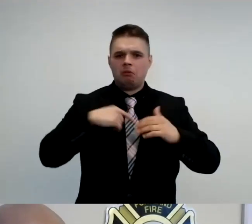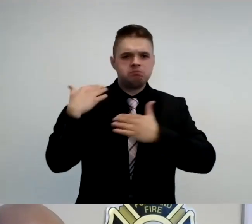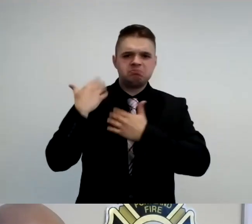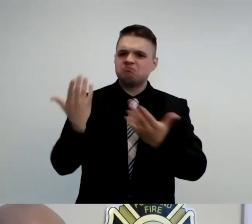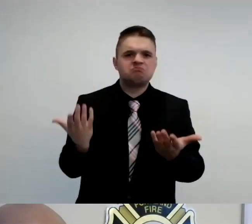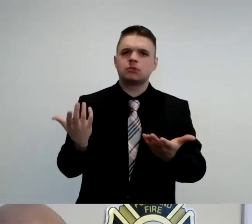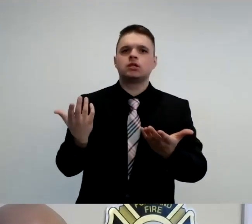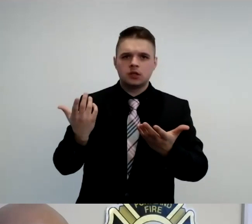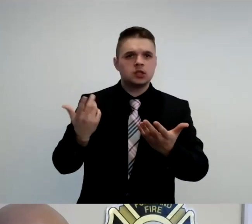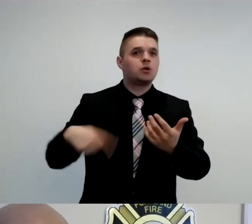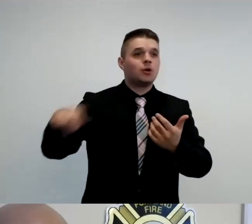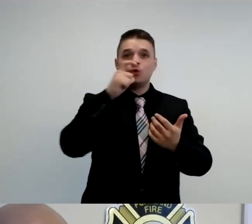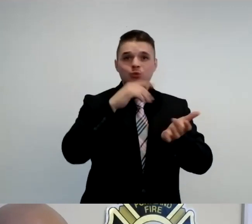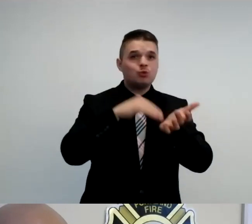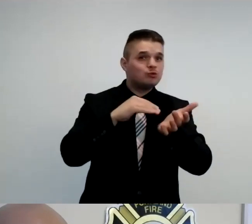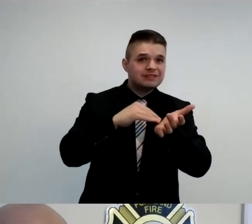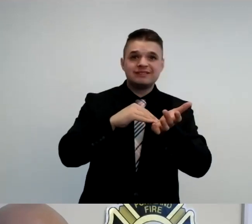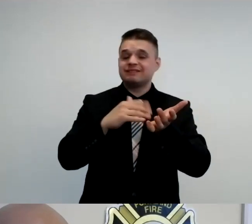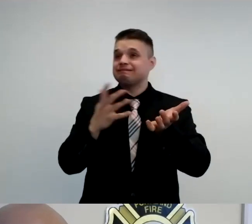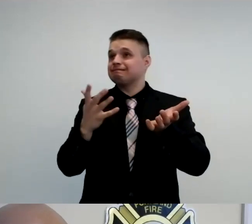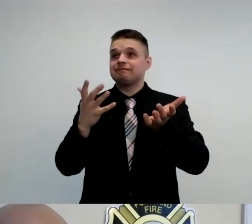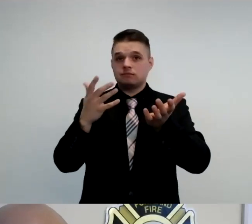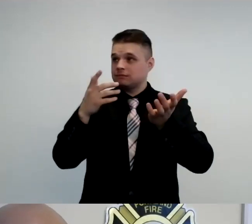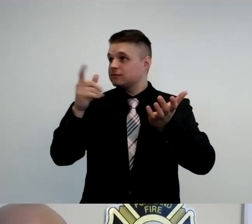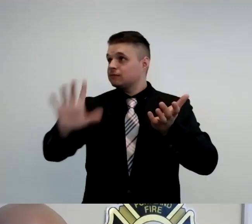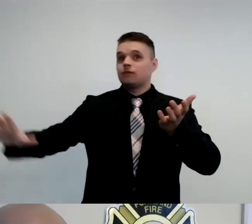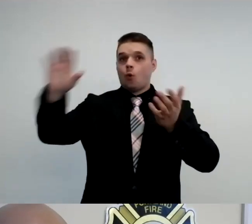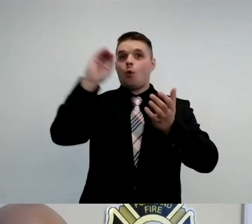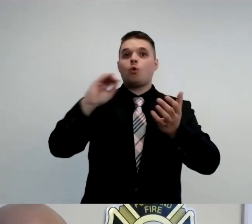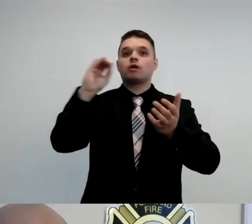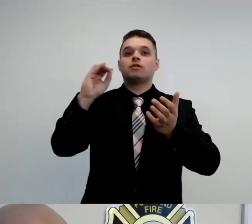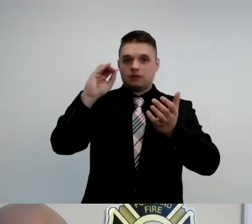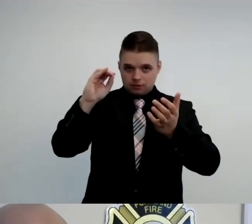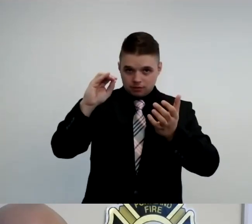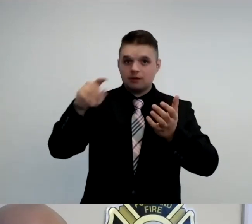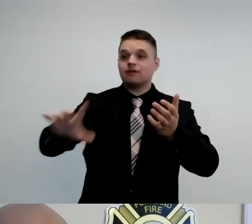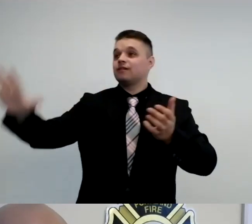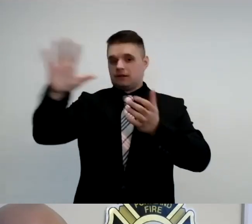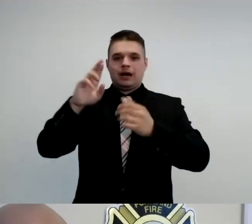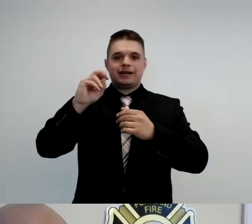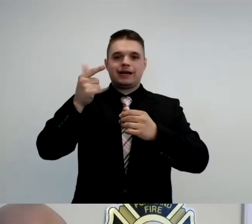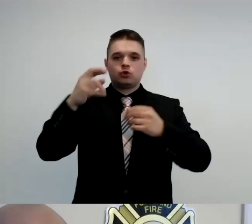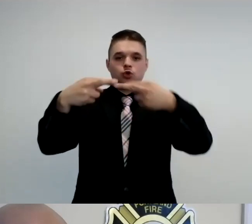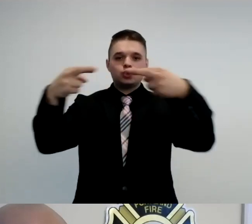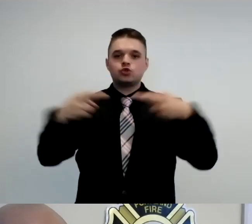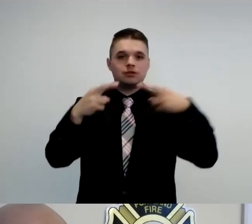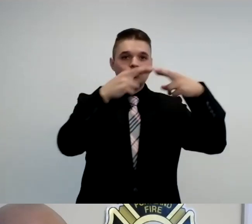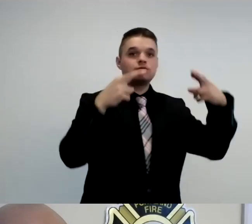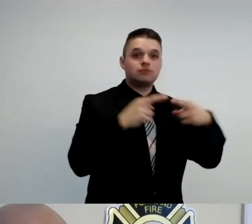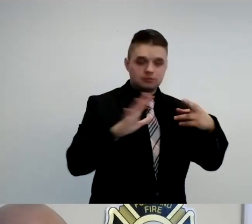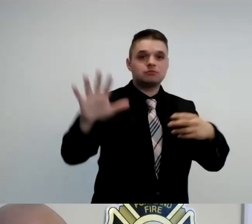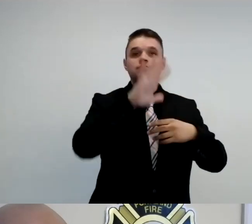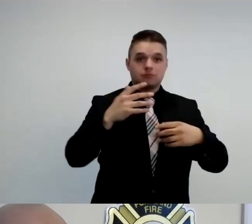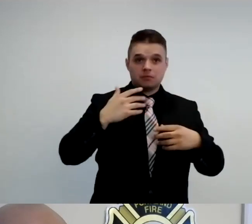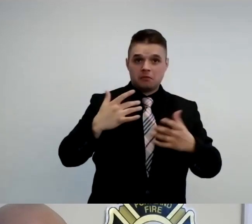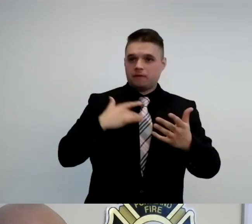use span the entire region. And so we felt it was very important that a solution like this also be